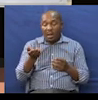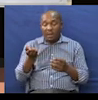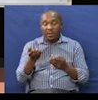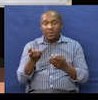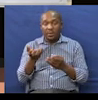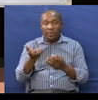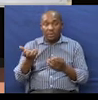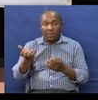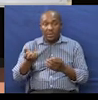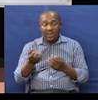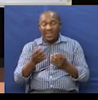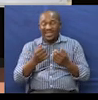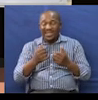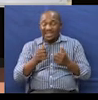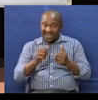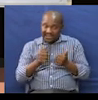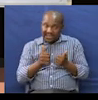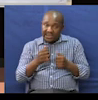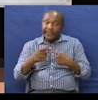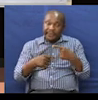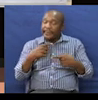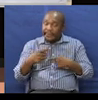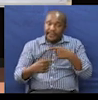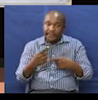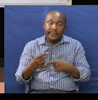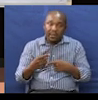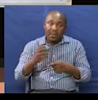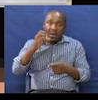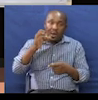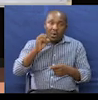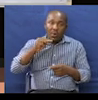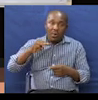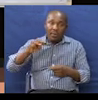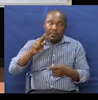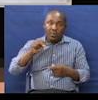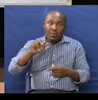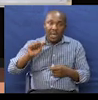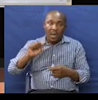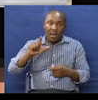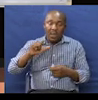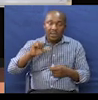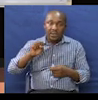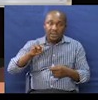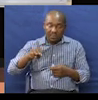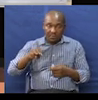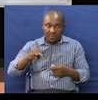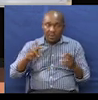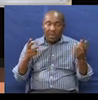communalism ways of life were the Khoisan.